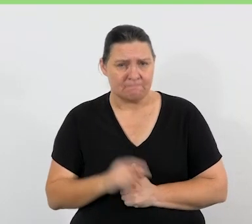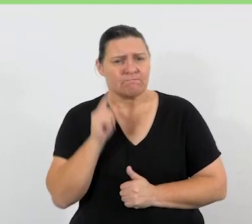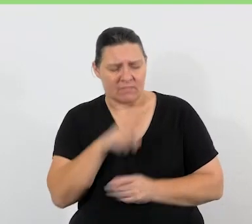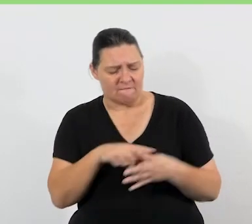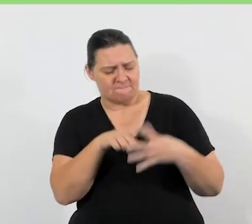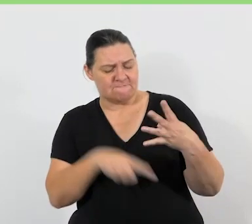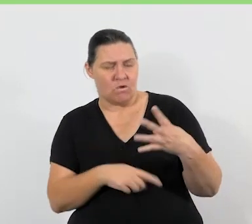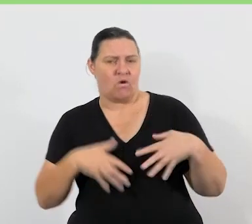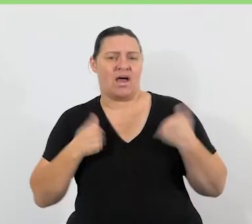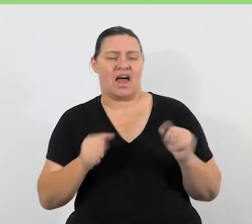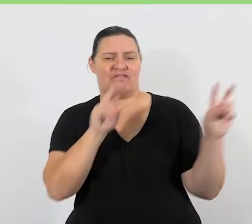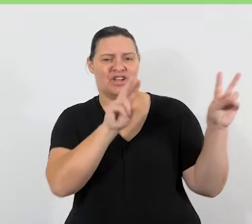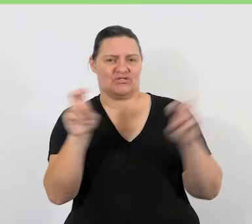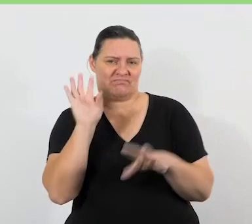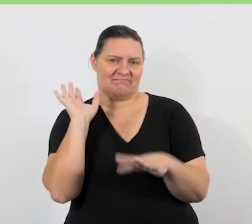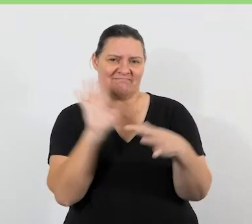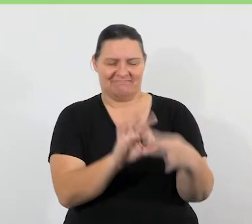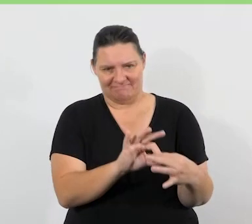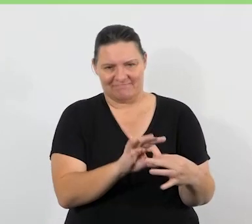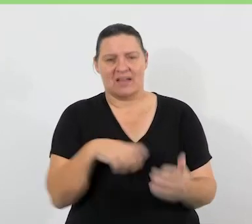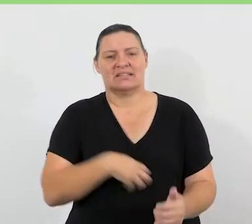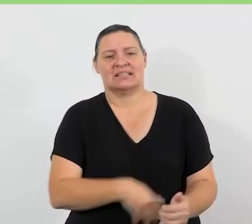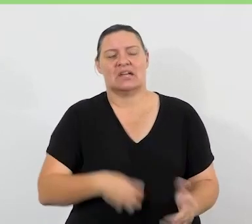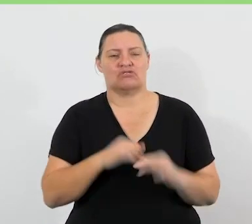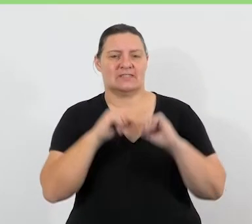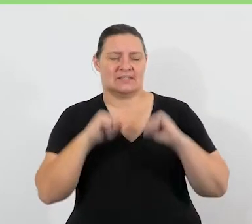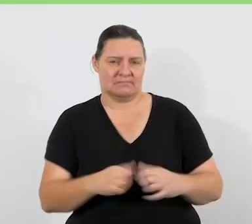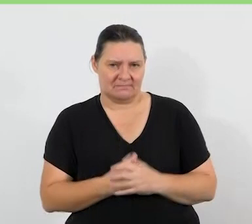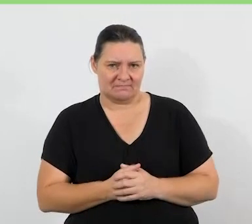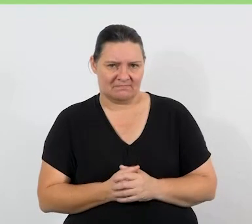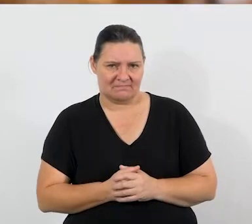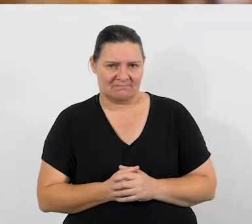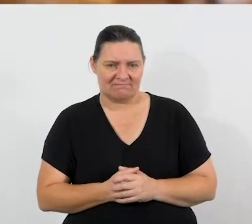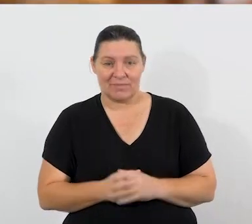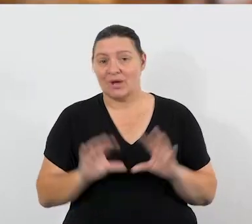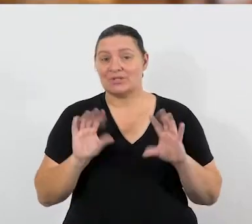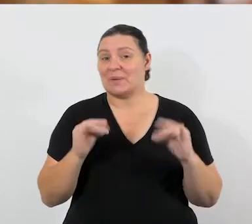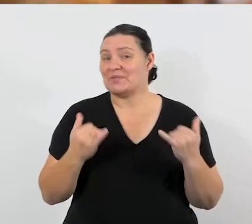those are the 4 health issues that are related to the digestive system. I am going